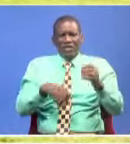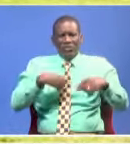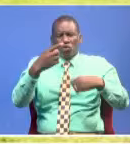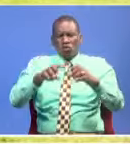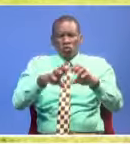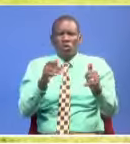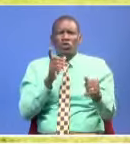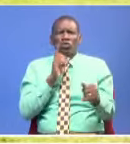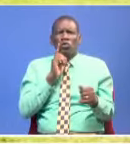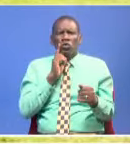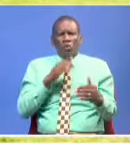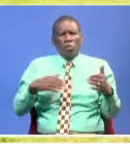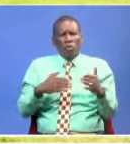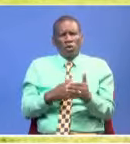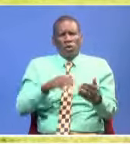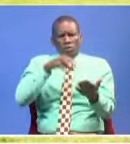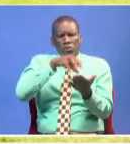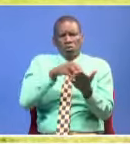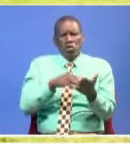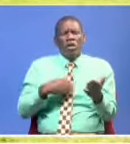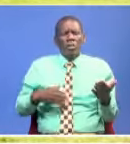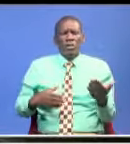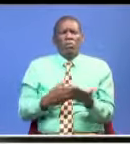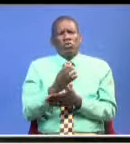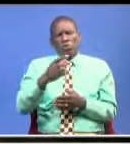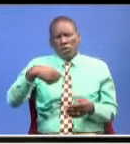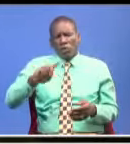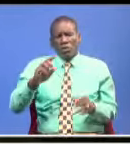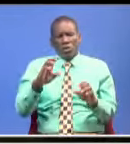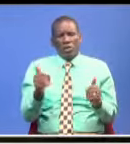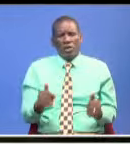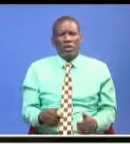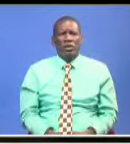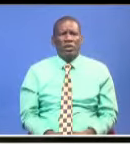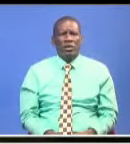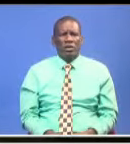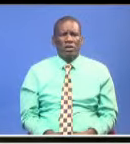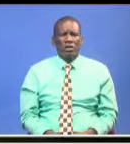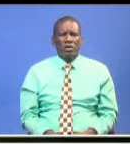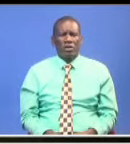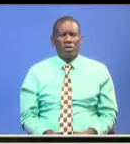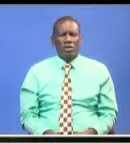deny them possession, I'm sure we're going to come out on top.